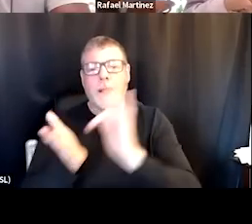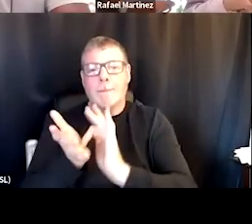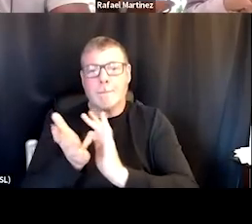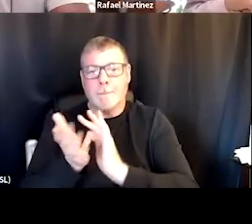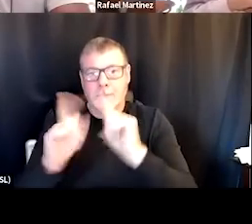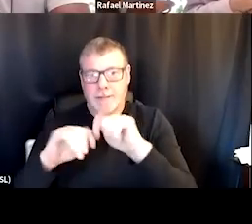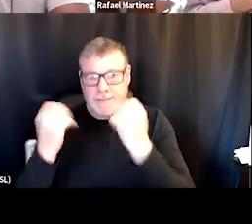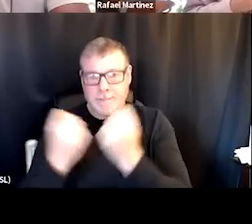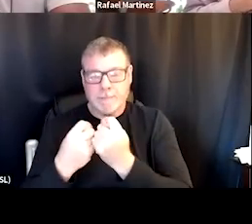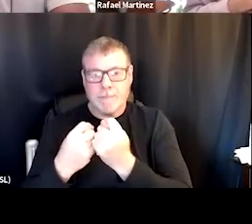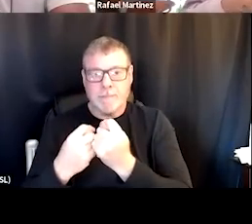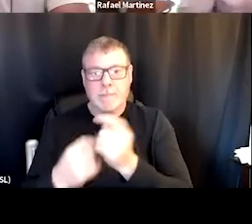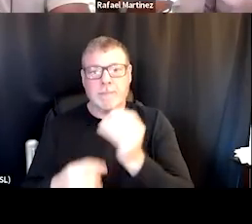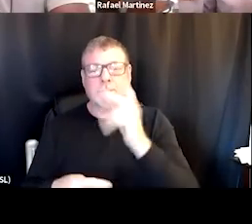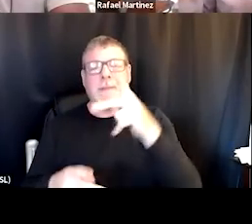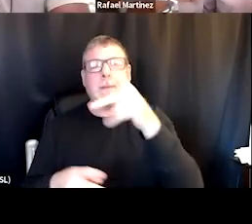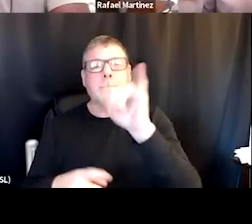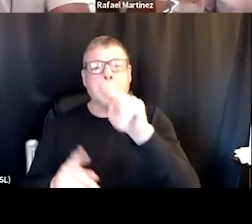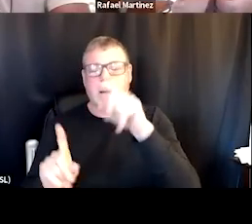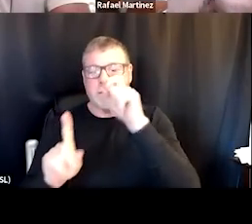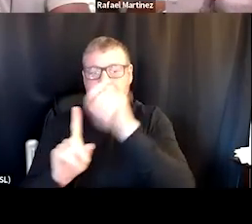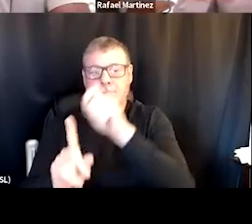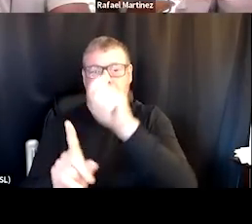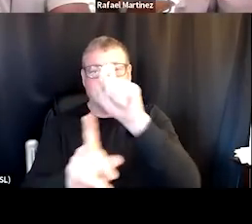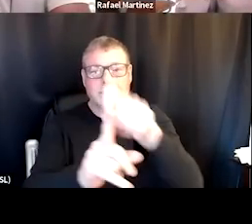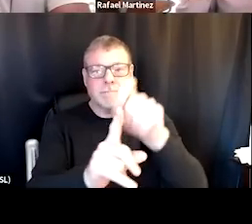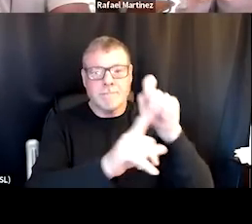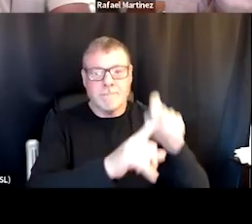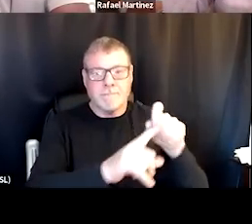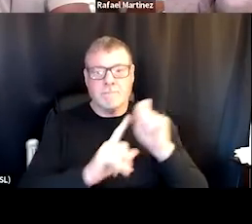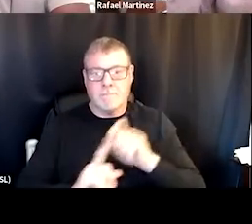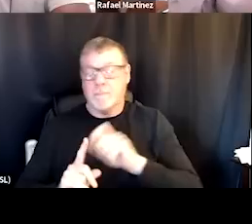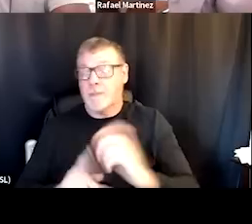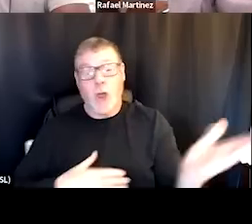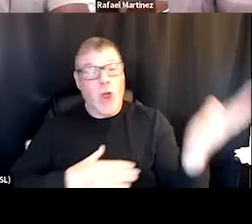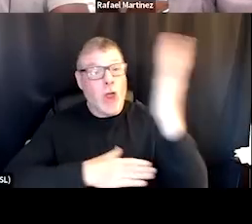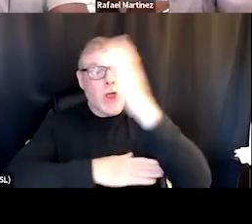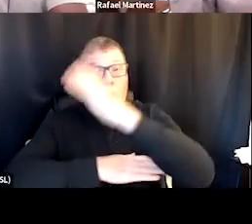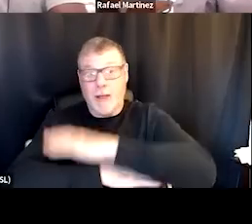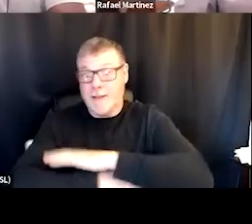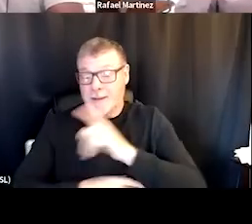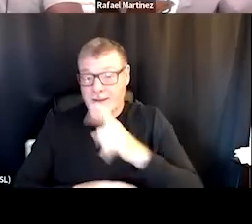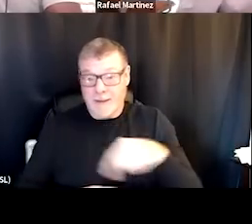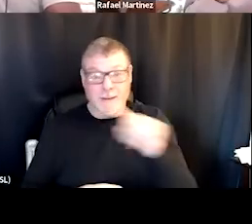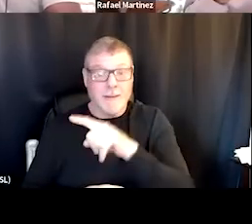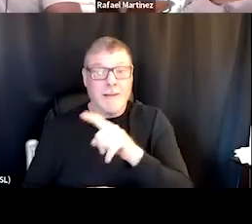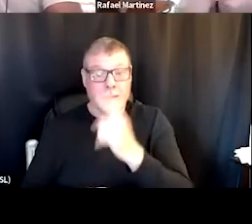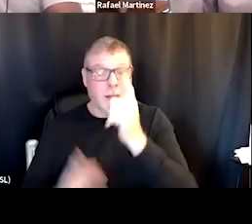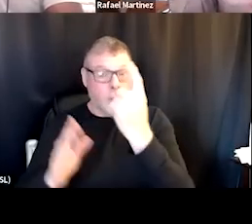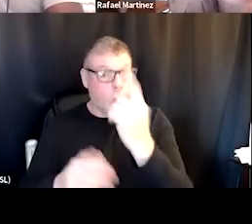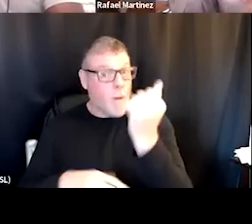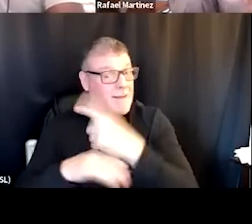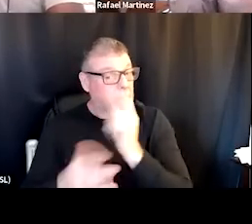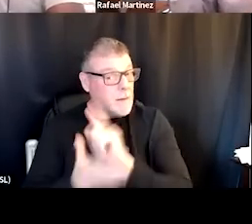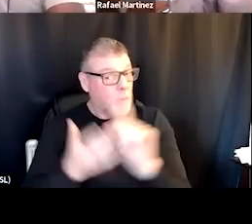teams by dropping pins to the outreach. So all day long, they're 1 day a week right